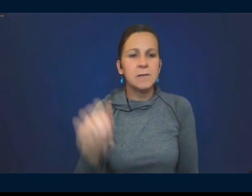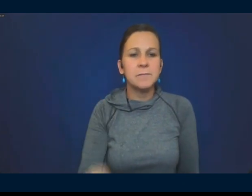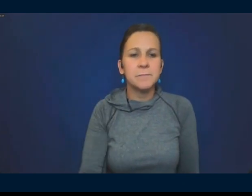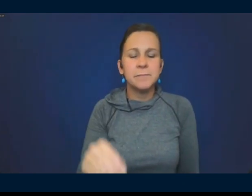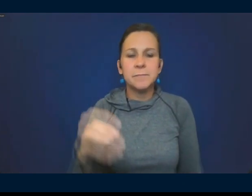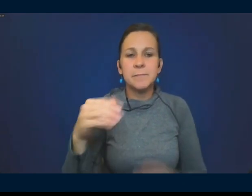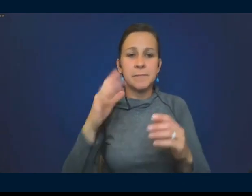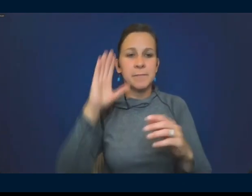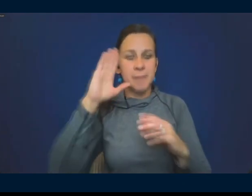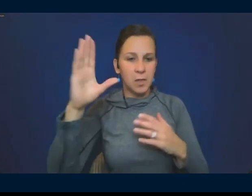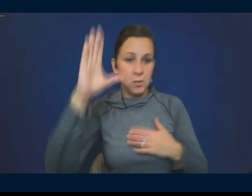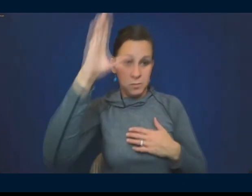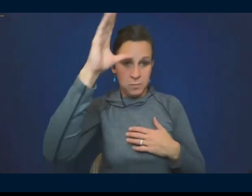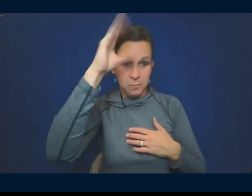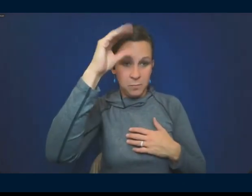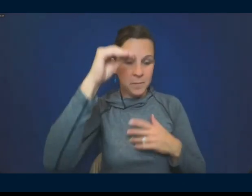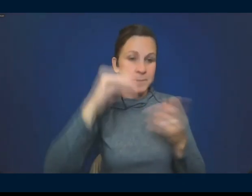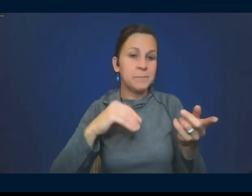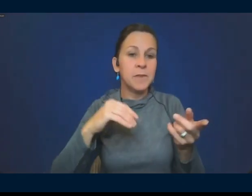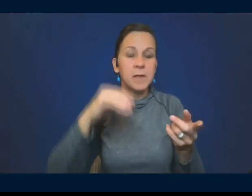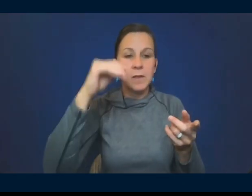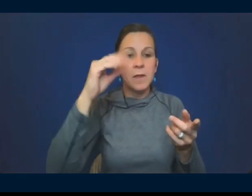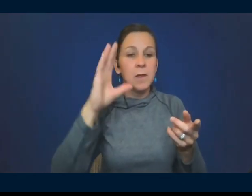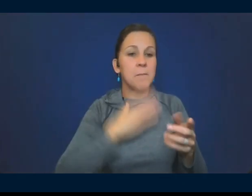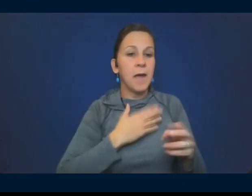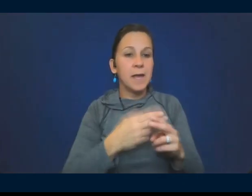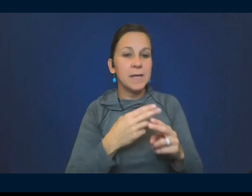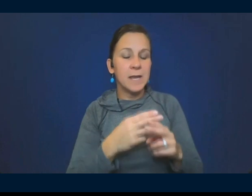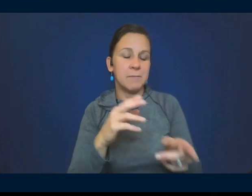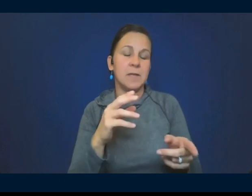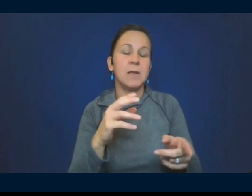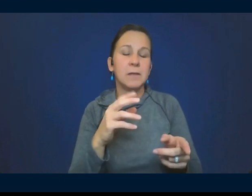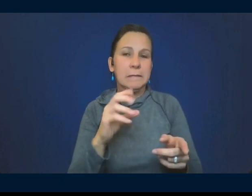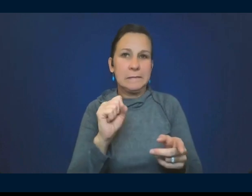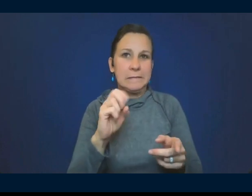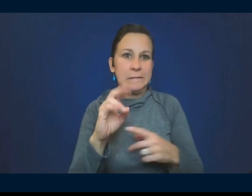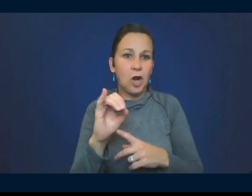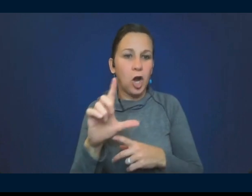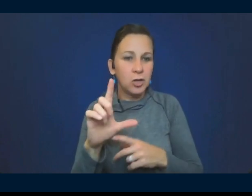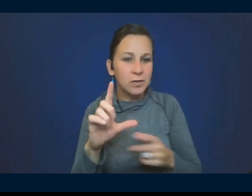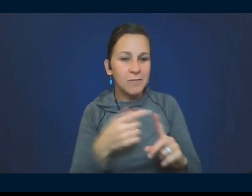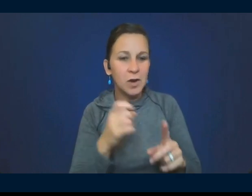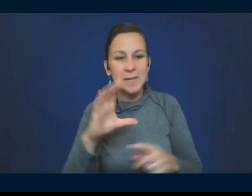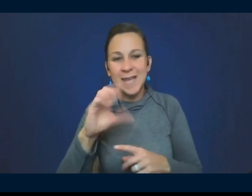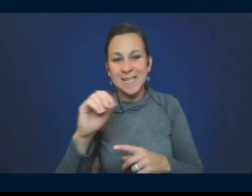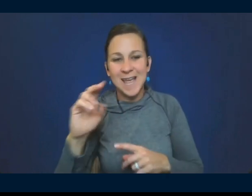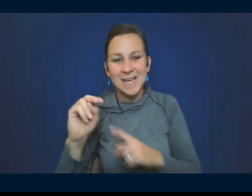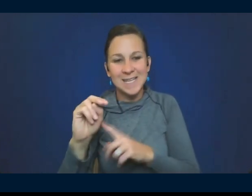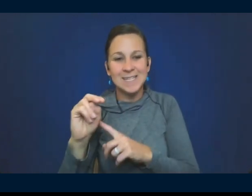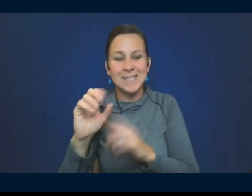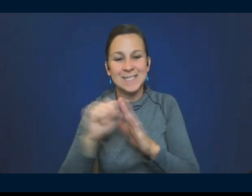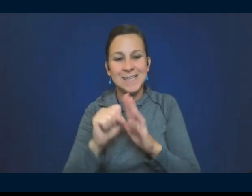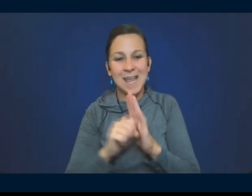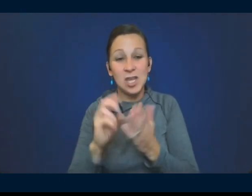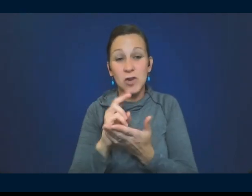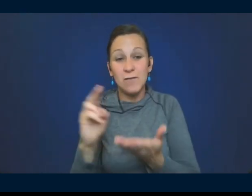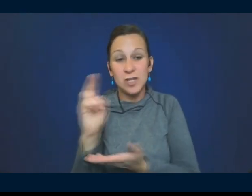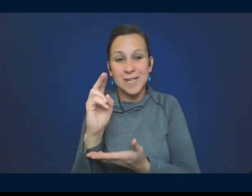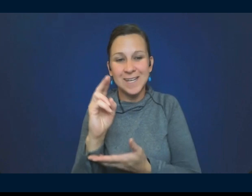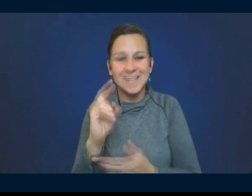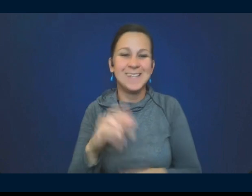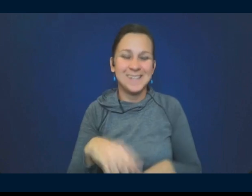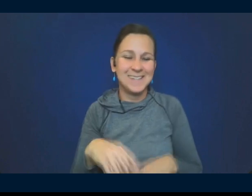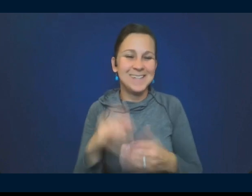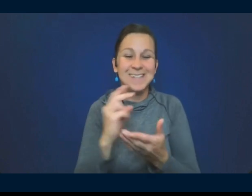Hello, my name is Shnao Olabisi. I'm from Connecticut State University. Connecticut State